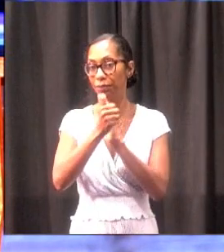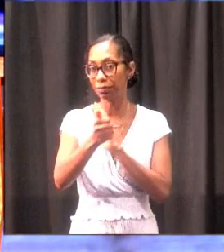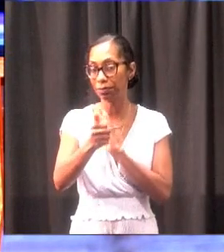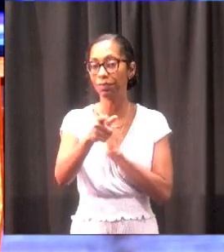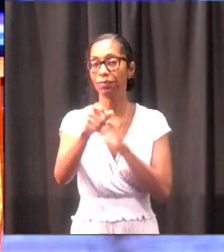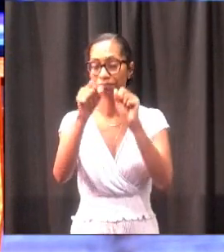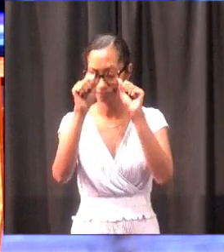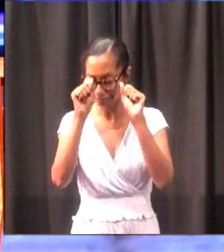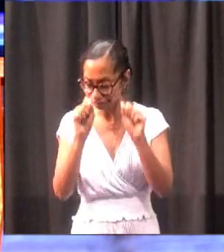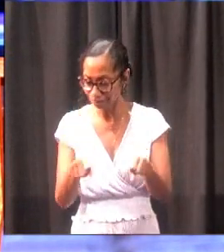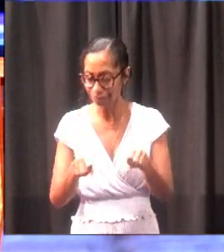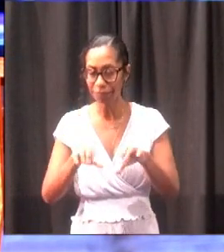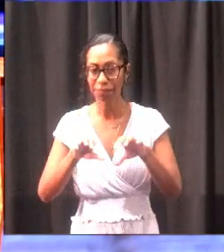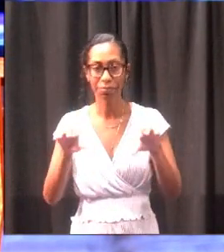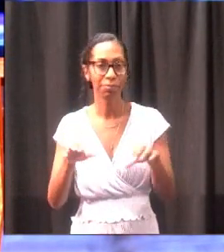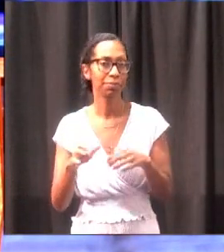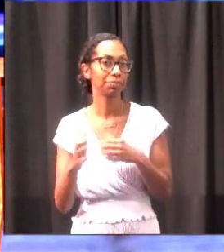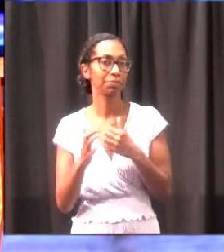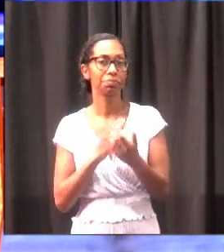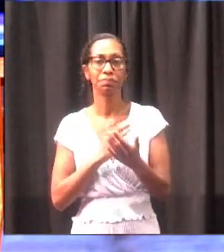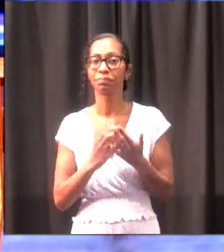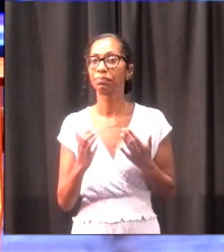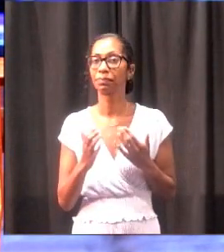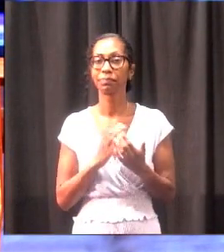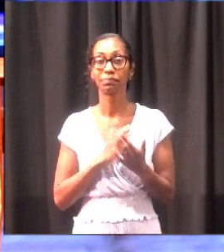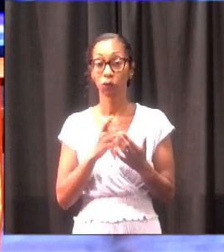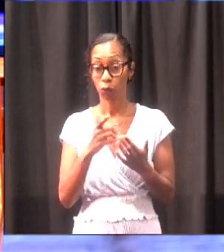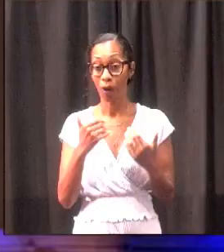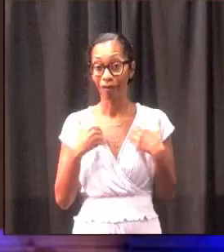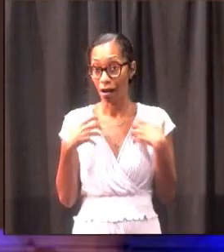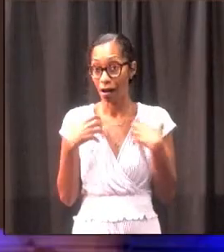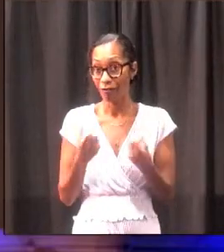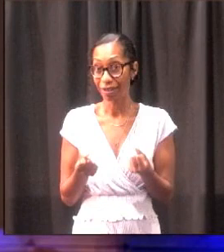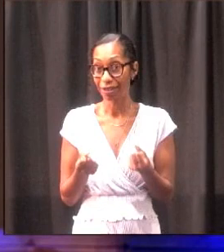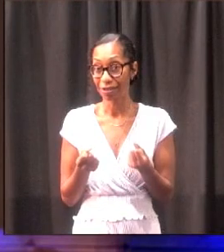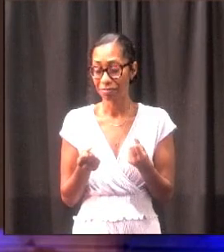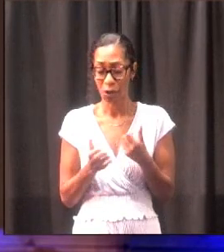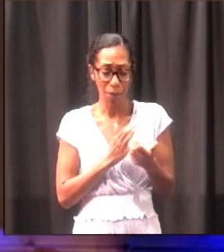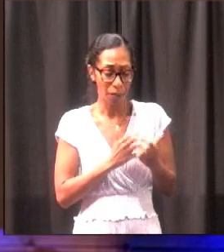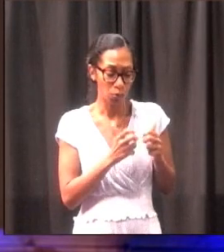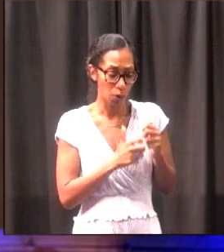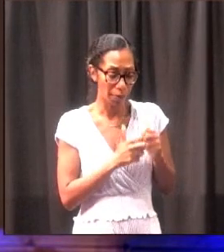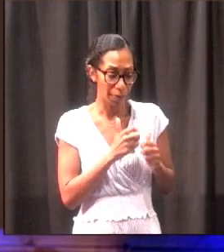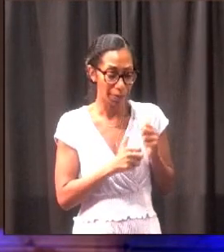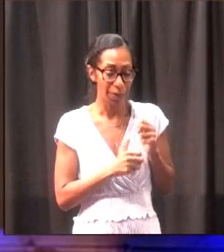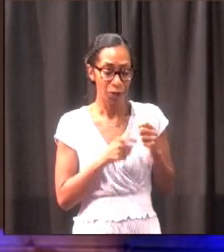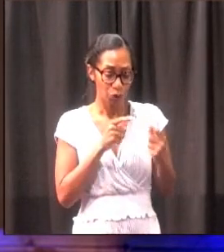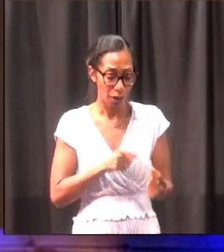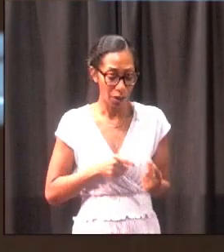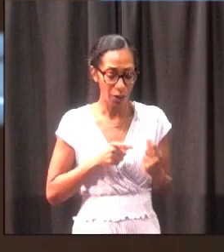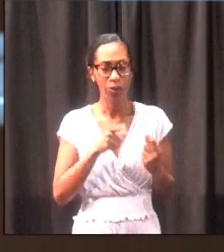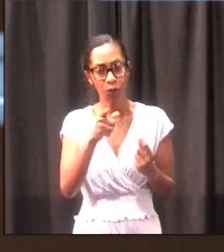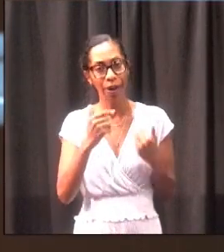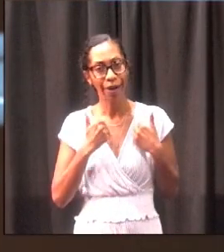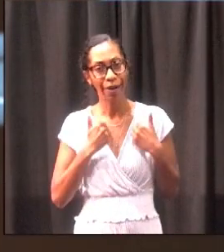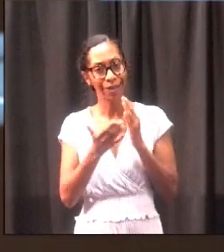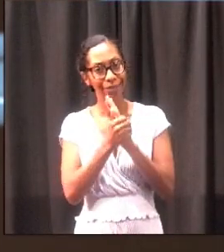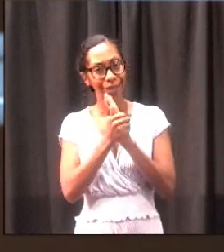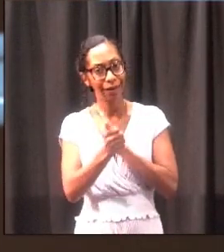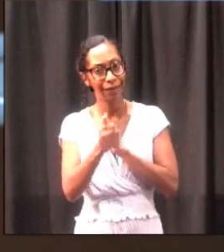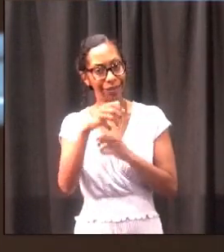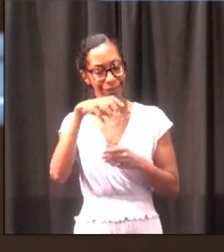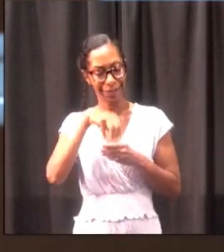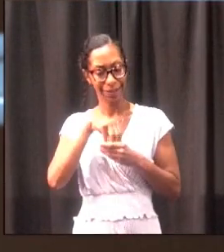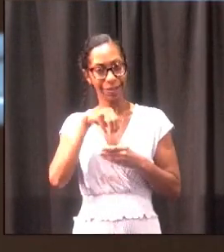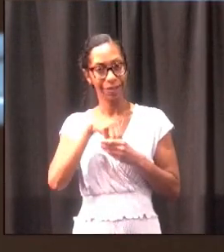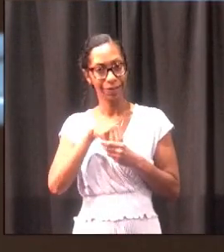with confidence, regardless of the issues that all of us have, that God says, listen, now use that measure of faith that is inside of you